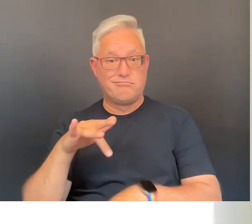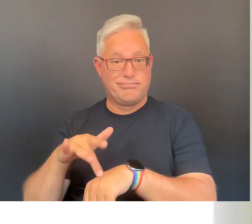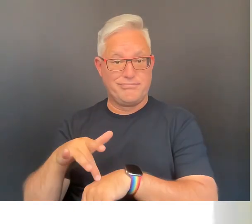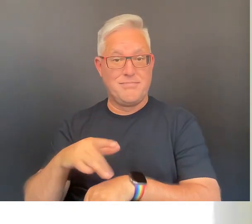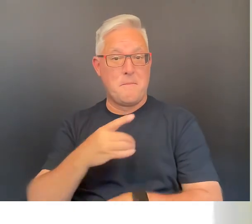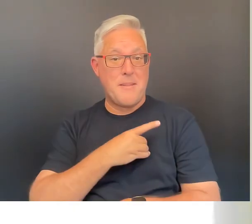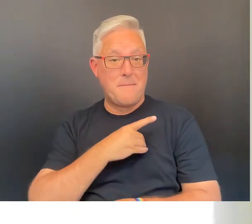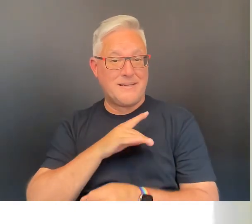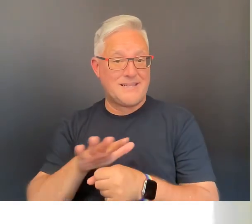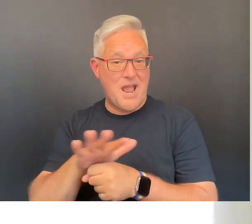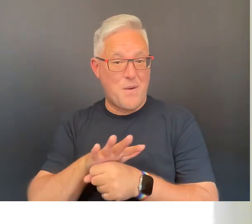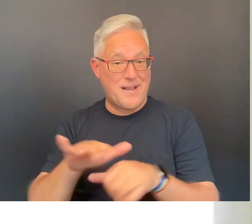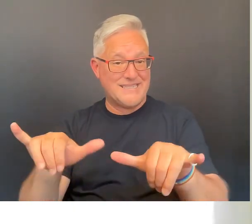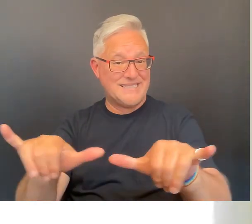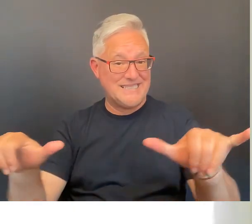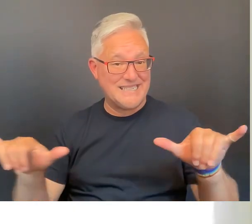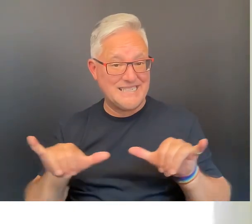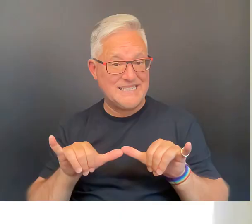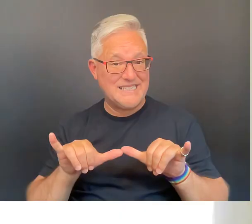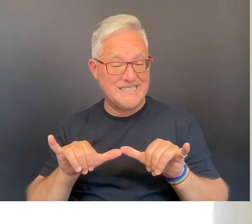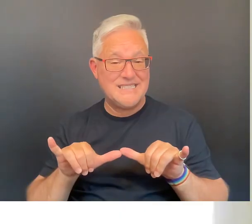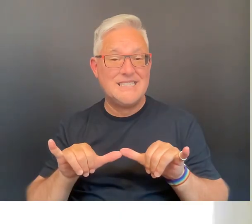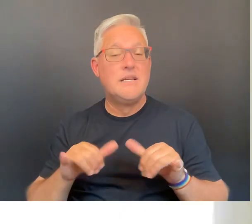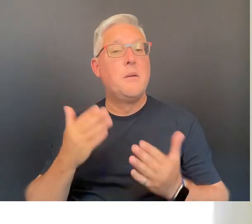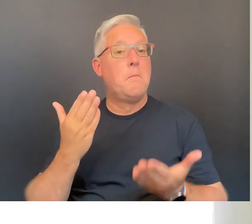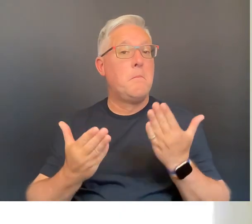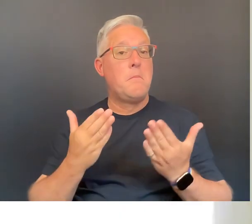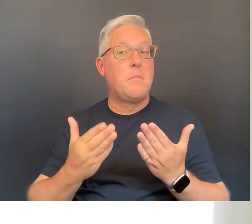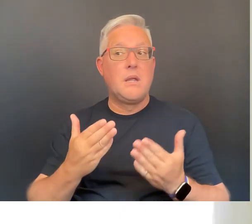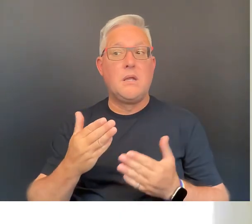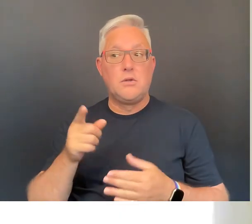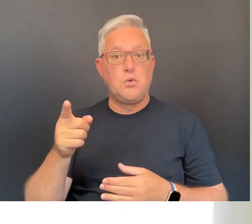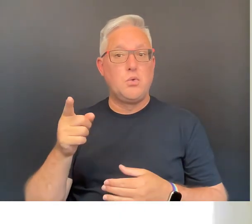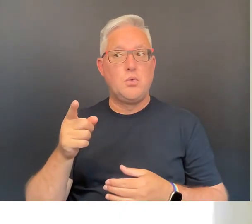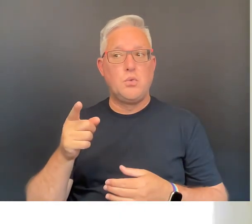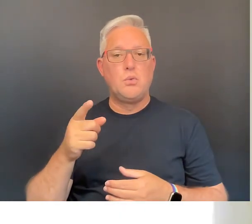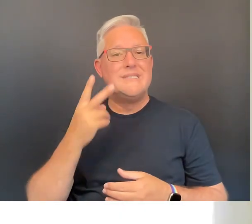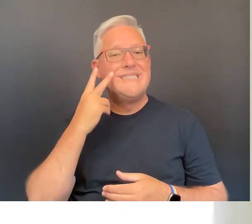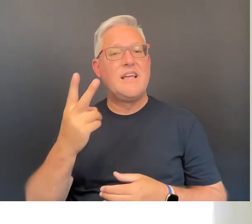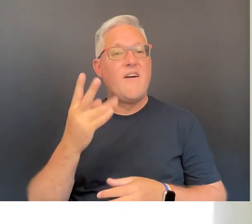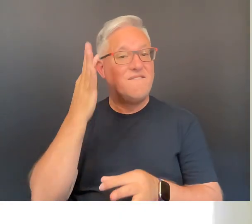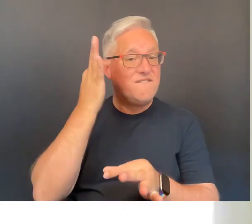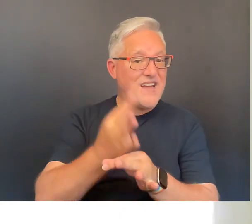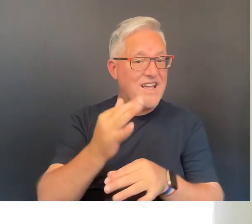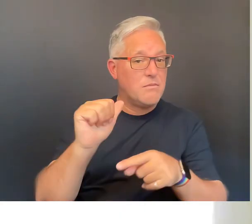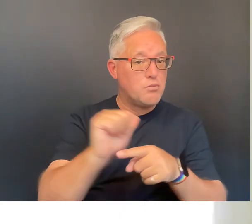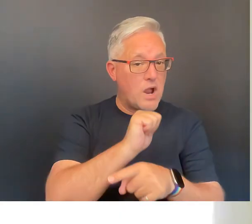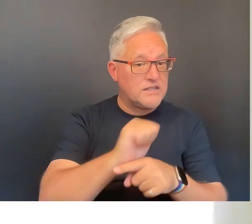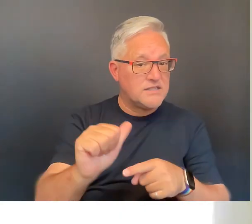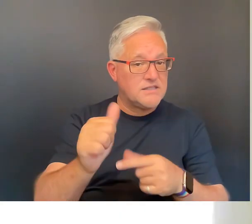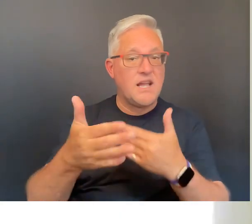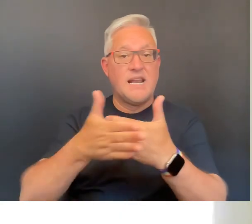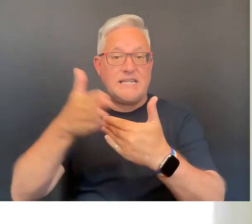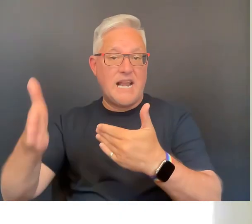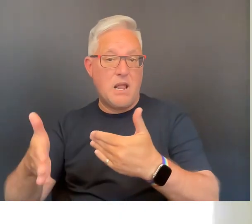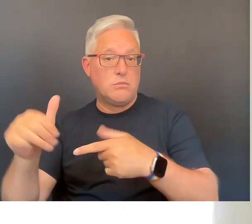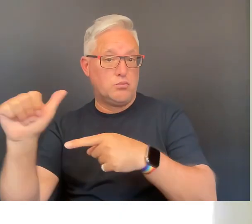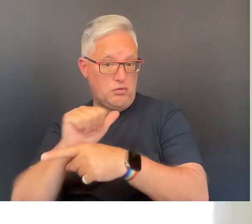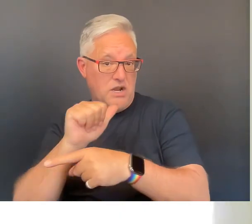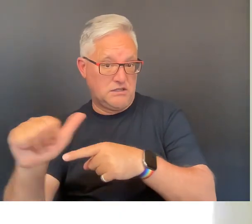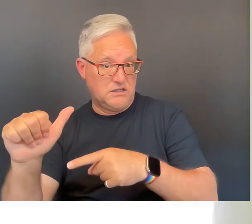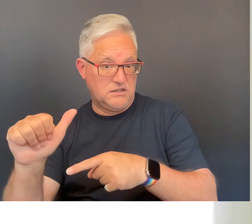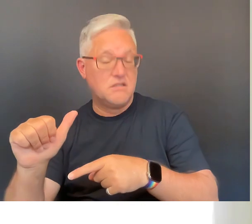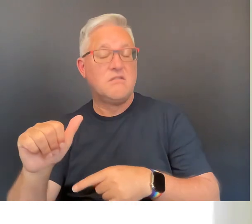Synod, you might have been connected to faith practices and neighboring practices. That